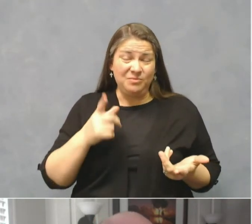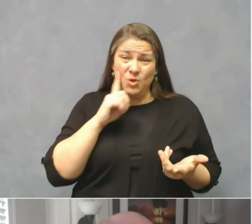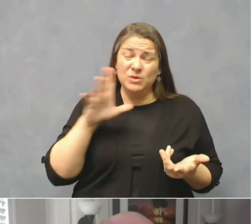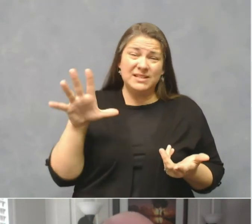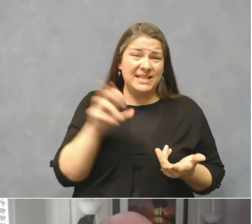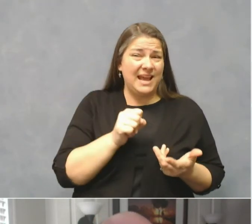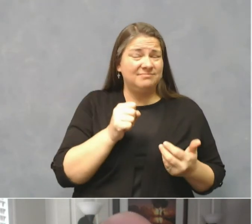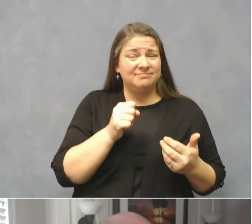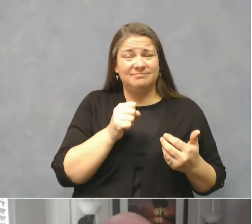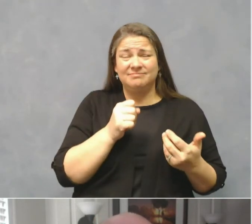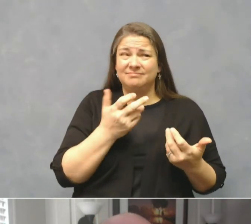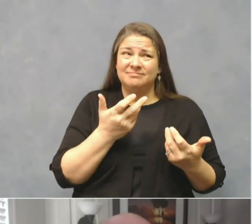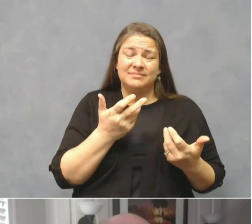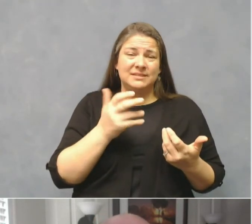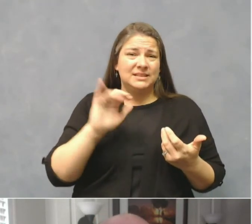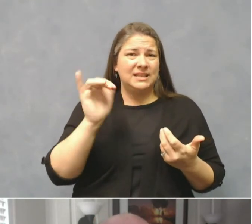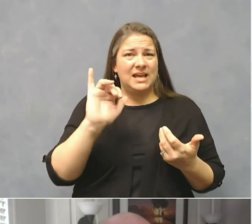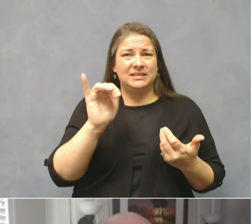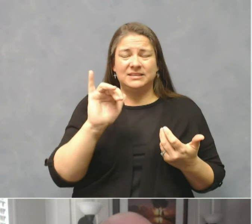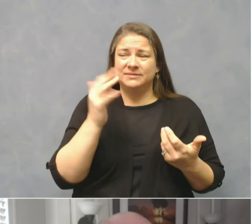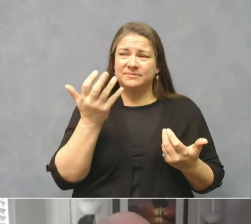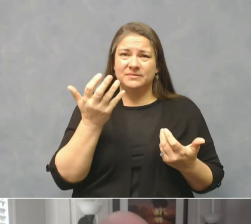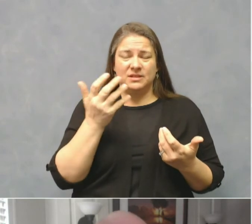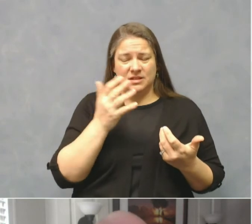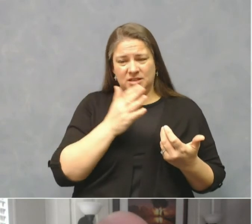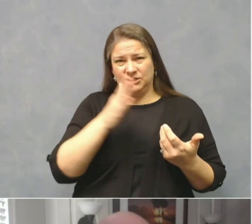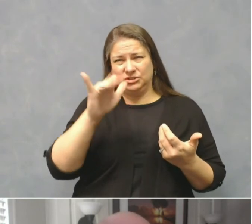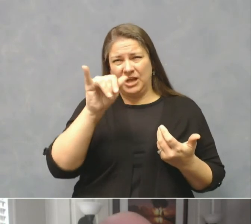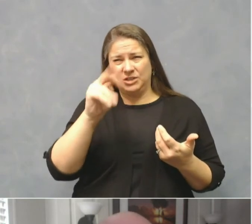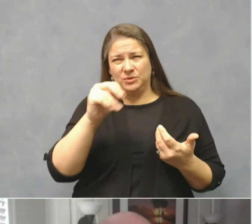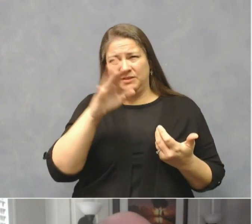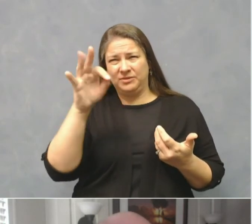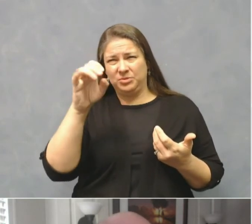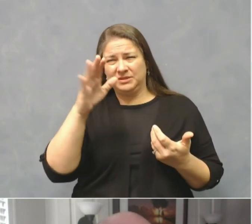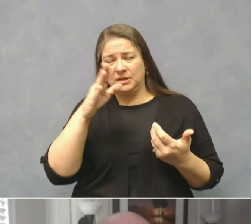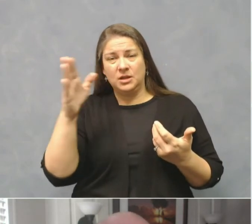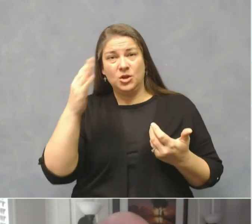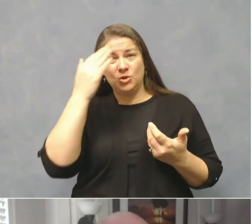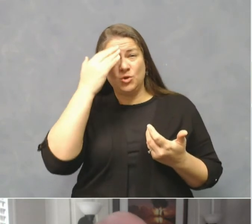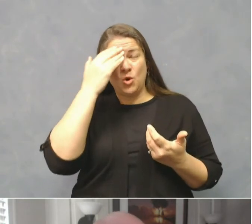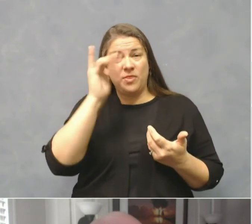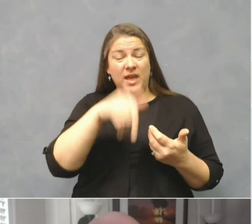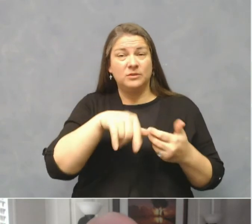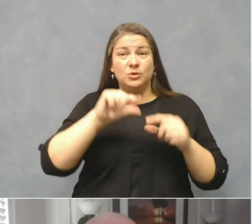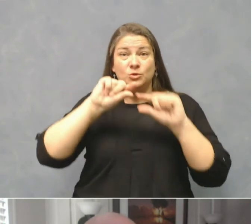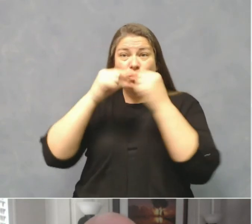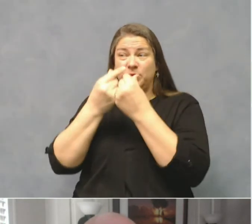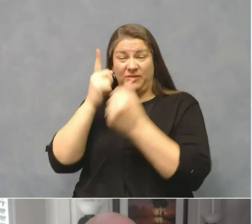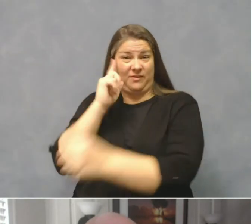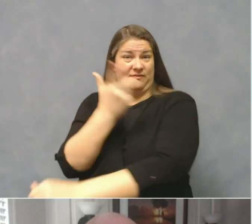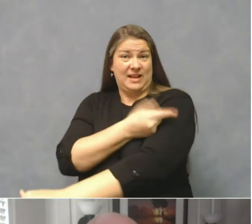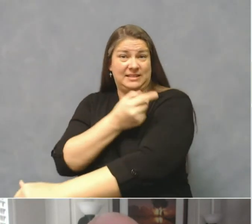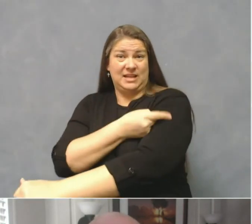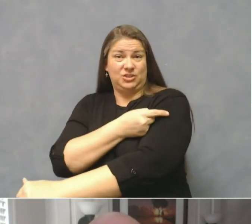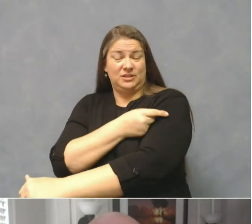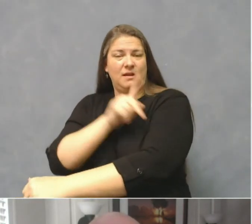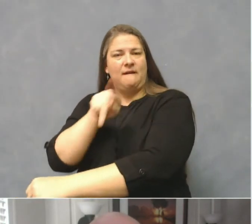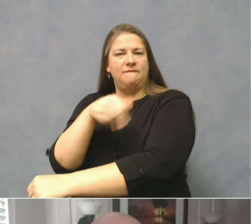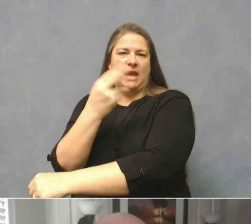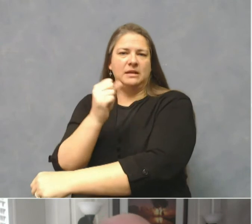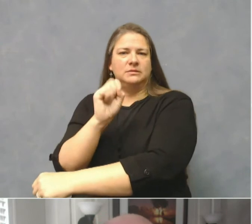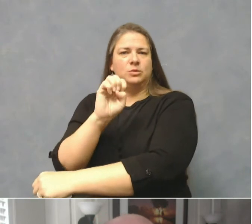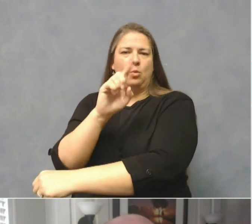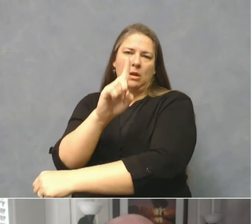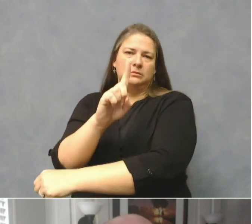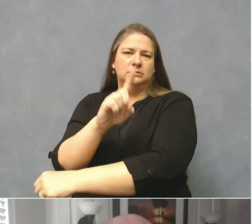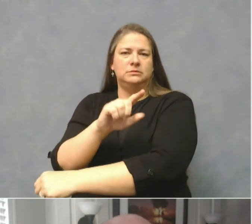before we get even just the very beginning, phase 1A and 1B folks vaccinated. And of course, it won't be a linear growth.